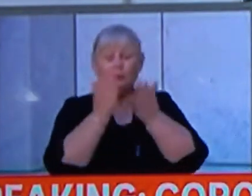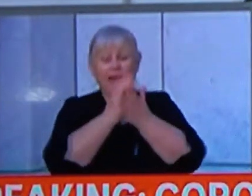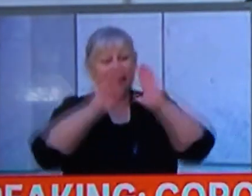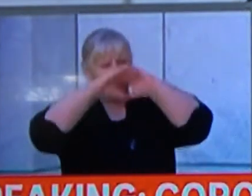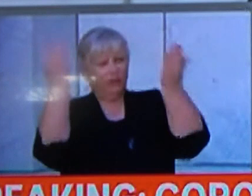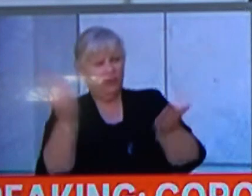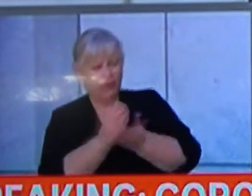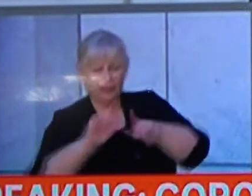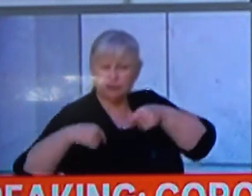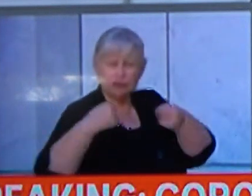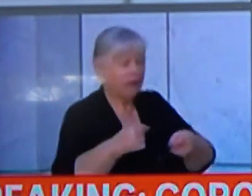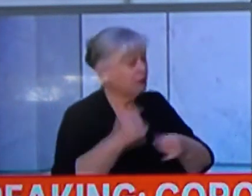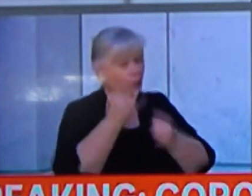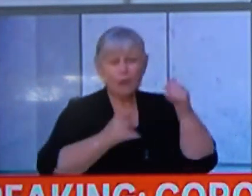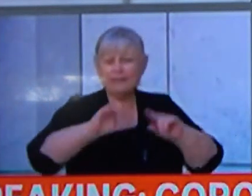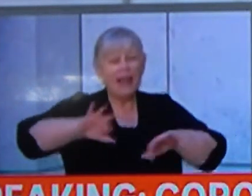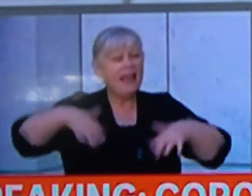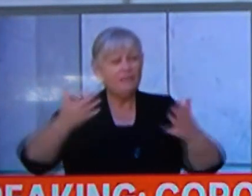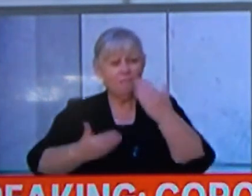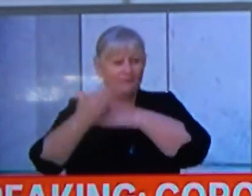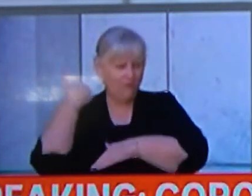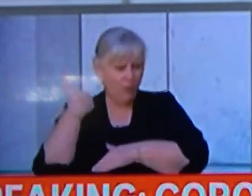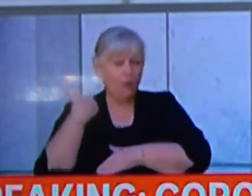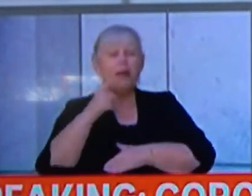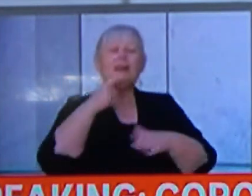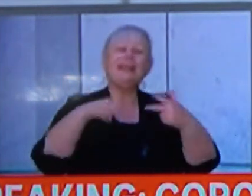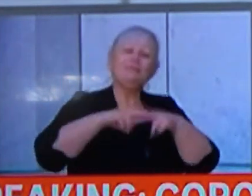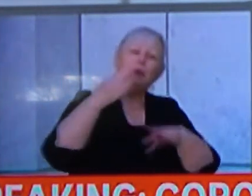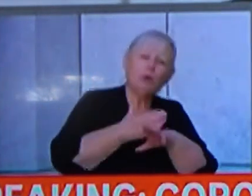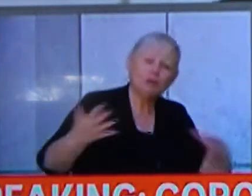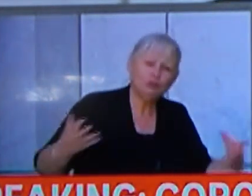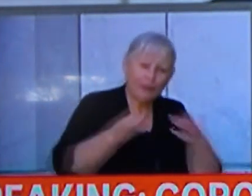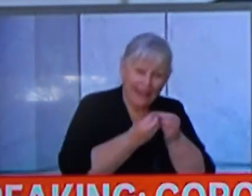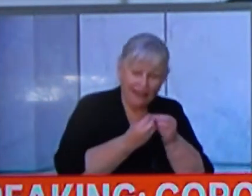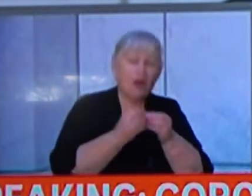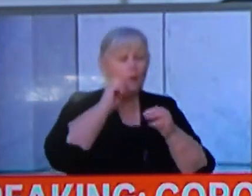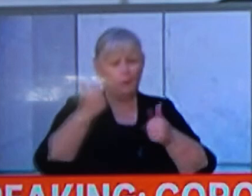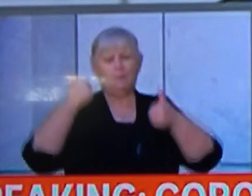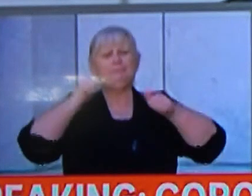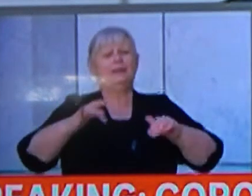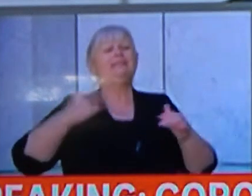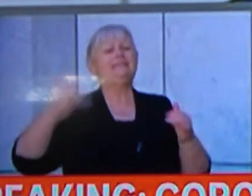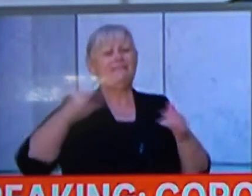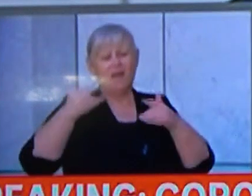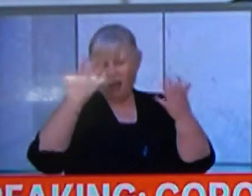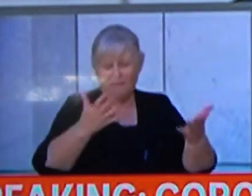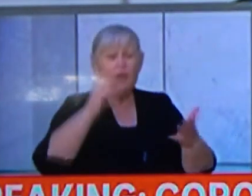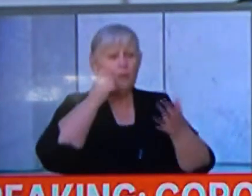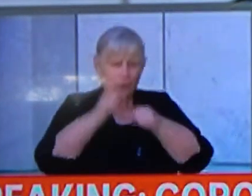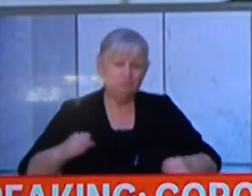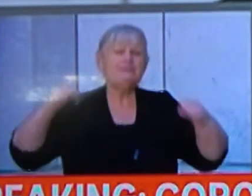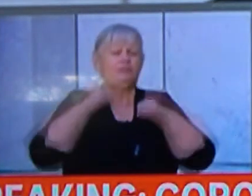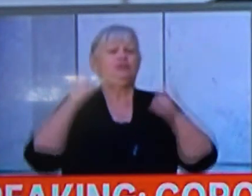faced before. But by working together, we will get to the other side and we will bounce back